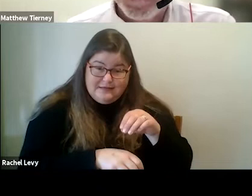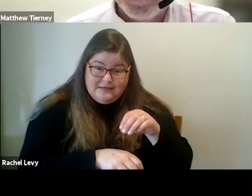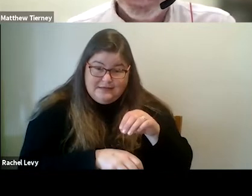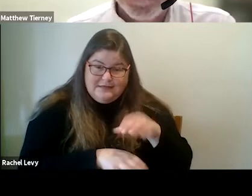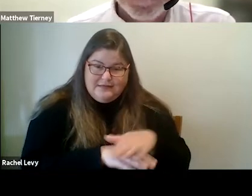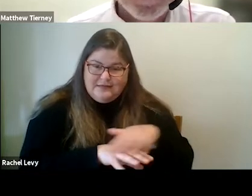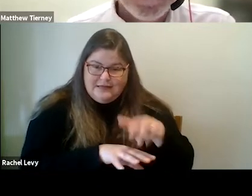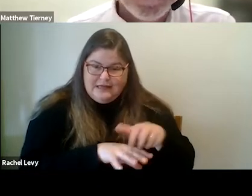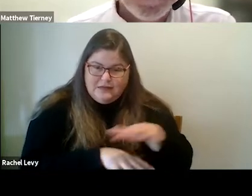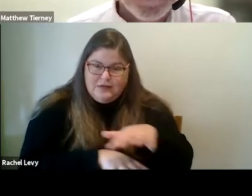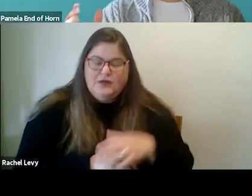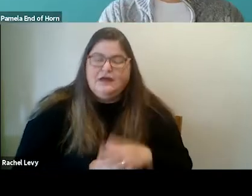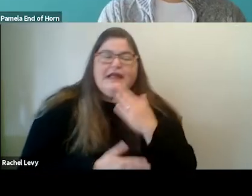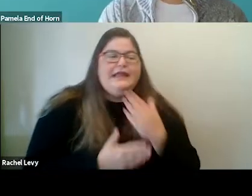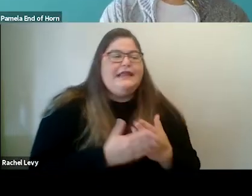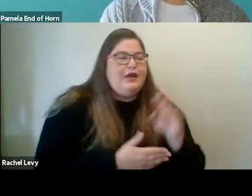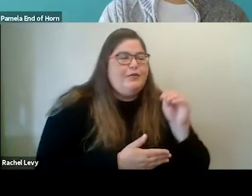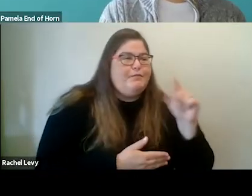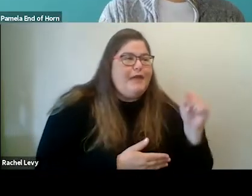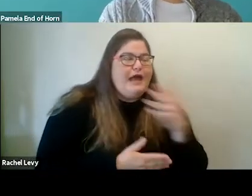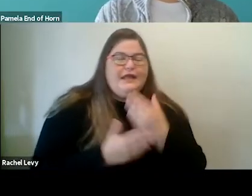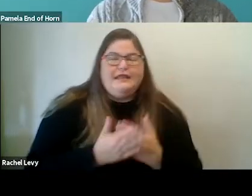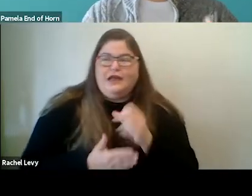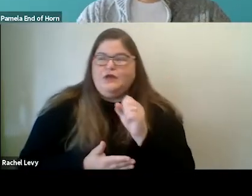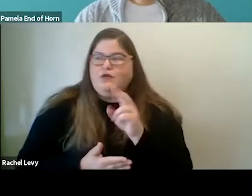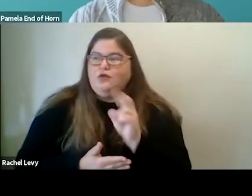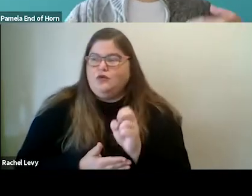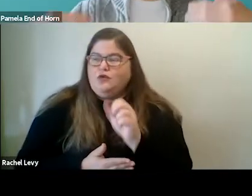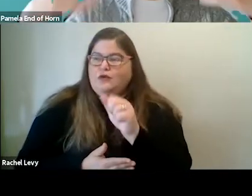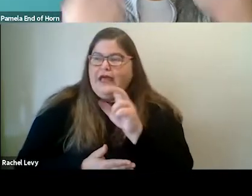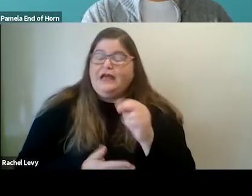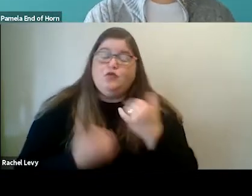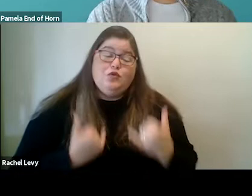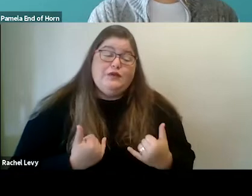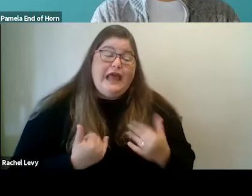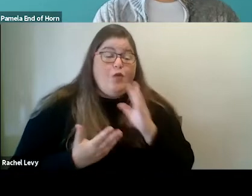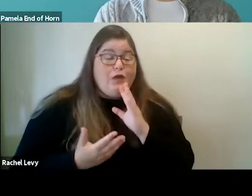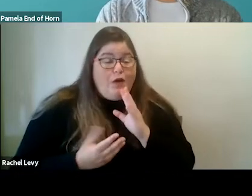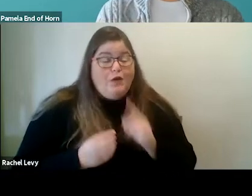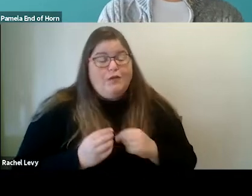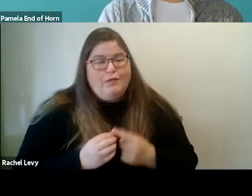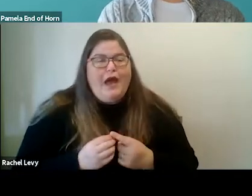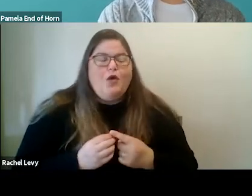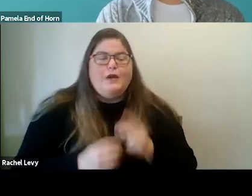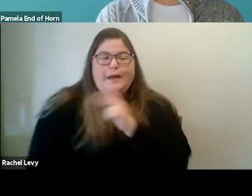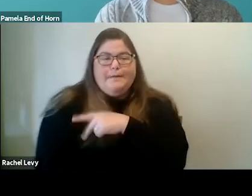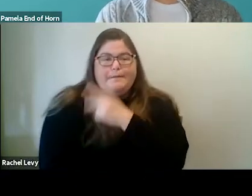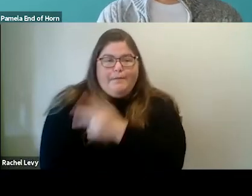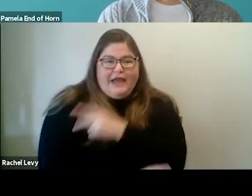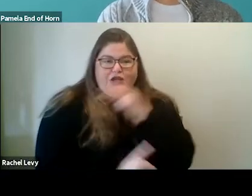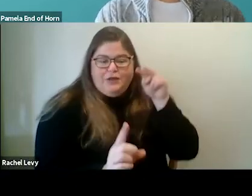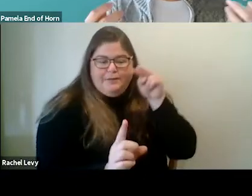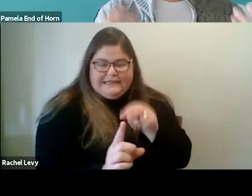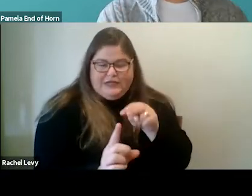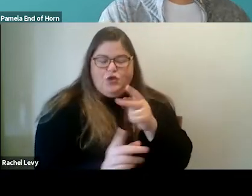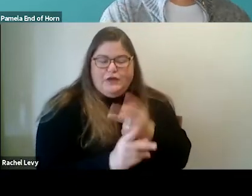Thank you, Matt, and thank you, Sue Ann. So today we want to talk about patient-centered care, which really falls into line with what Sue Ann was just saying in regards